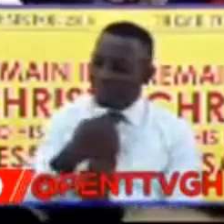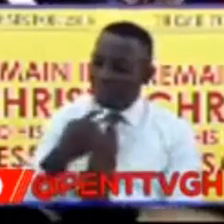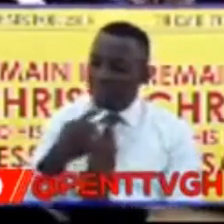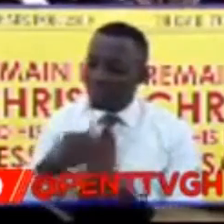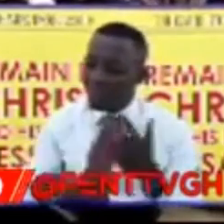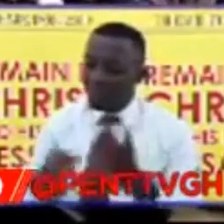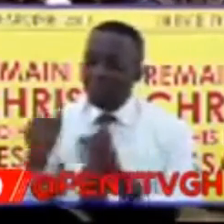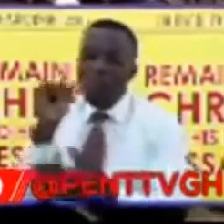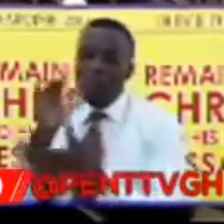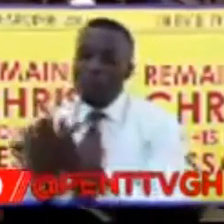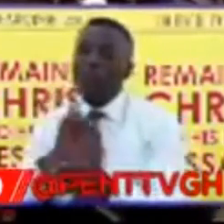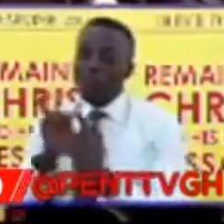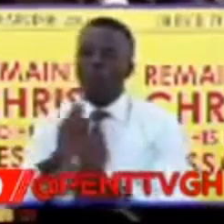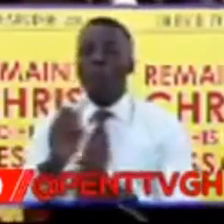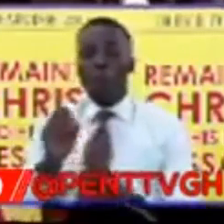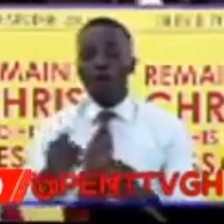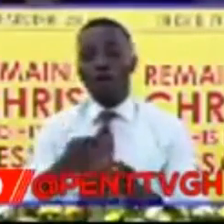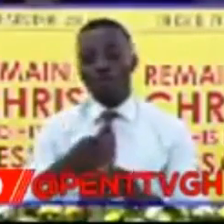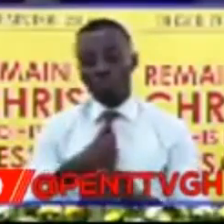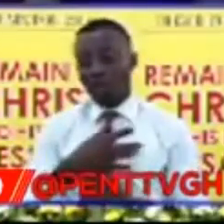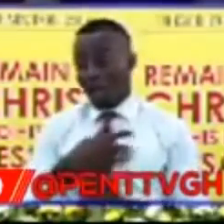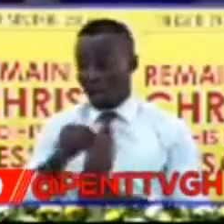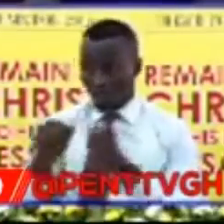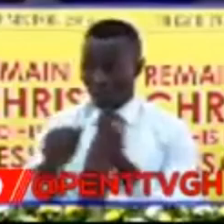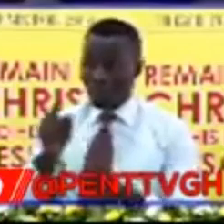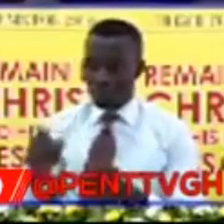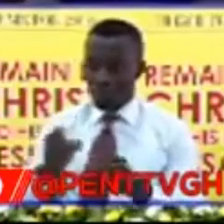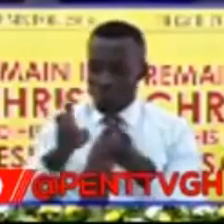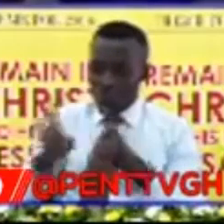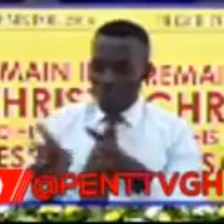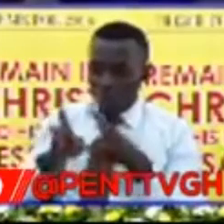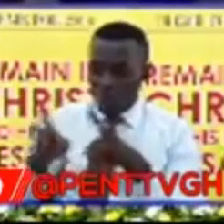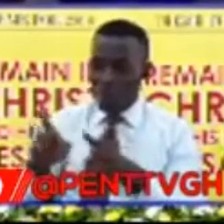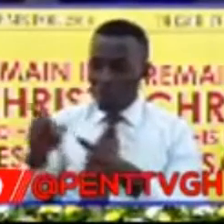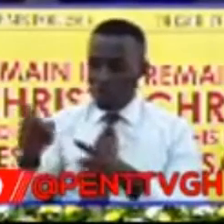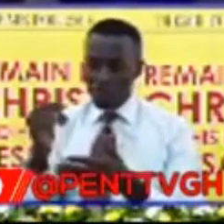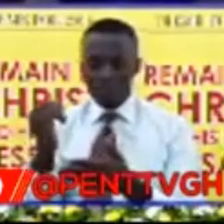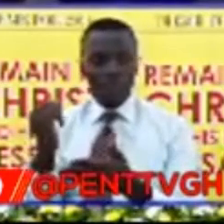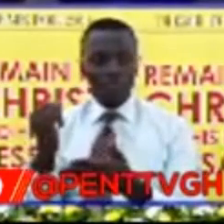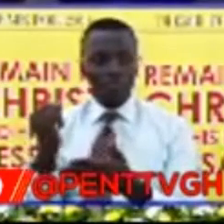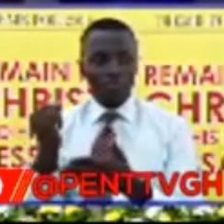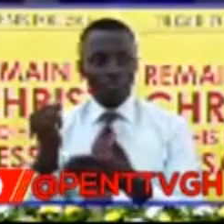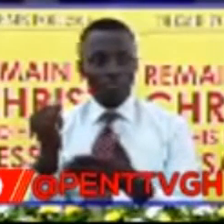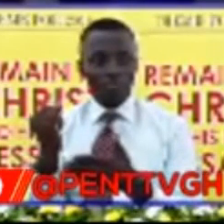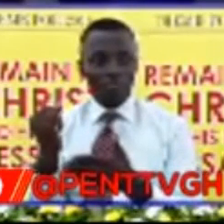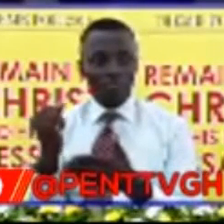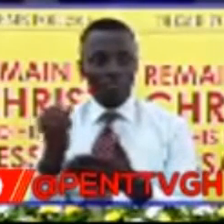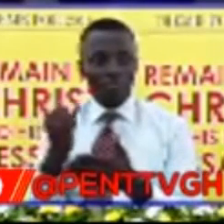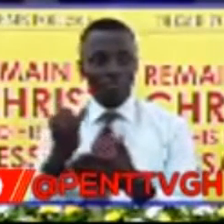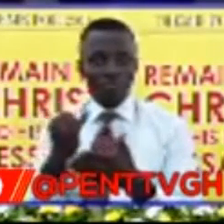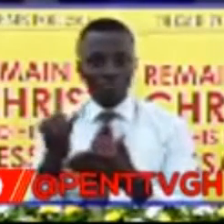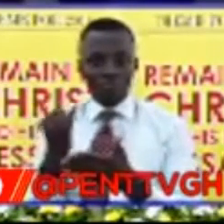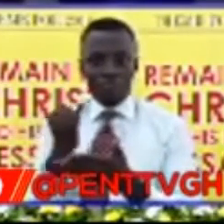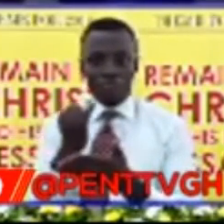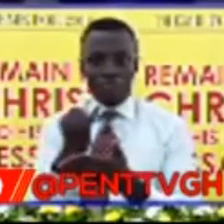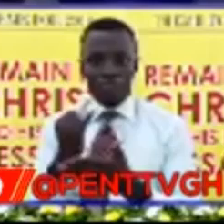she repeated it. And I said, all right, what I like about you is the way and manner you draw. You know, drawing is